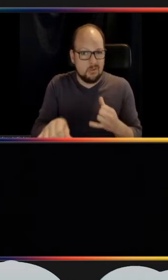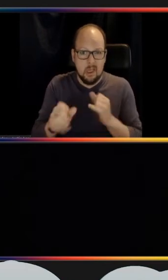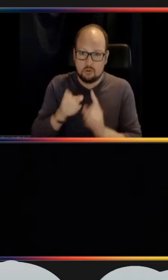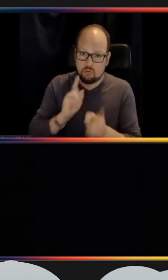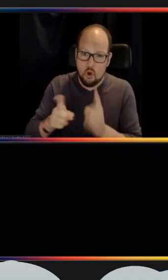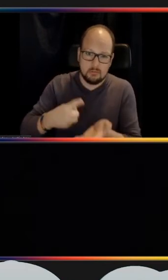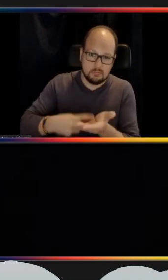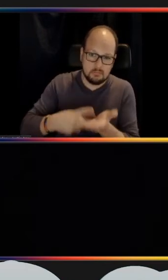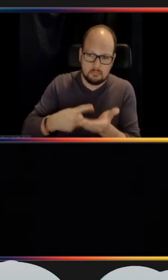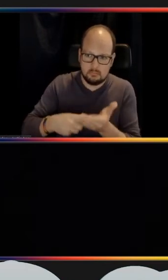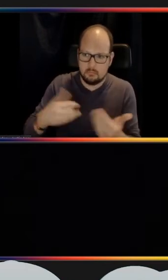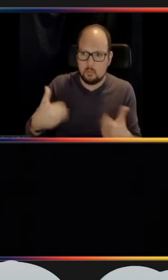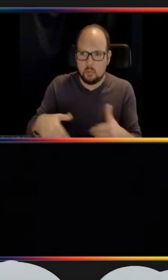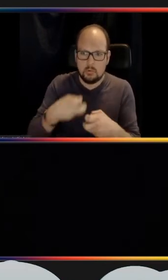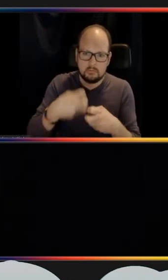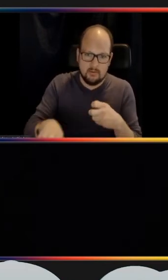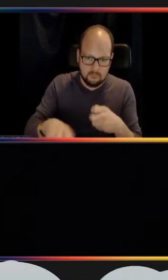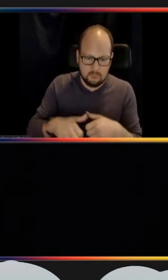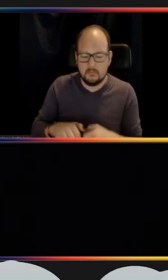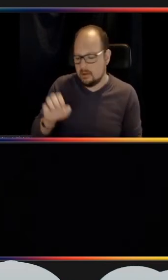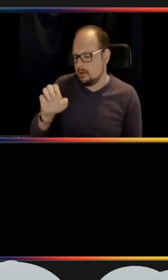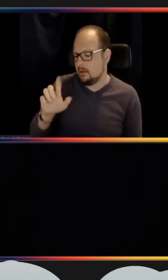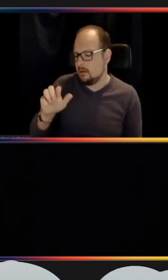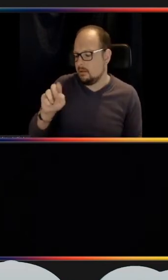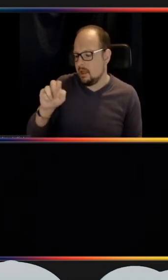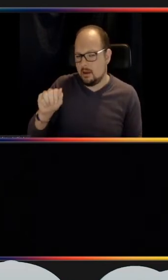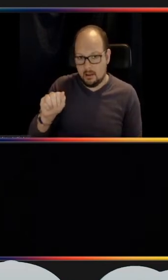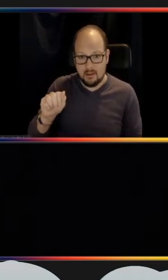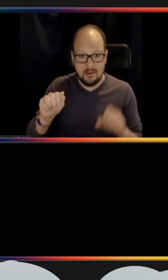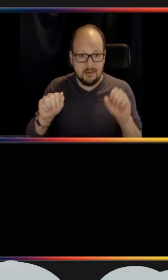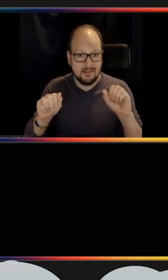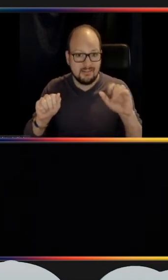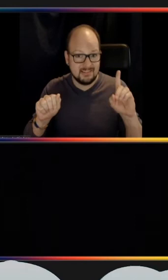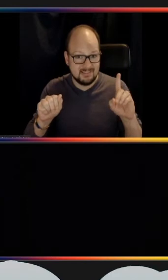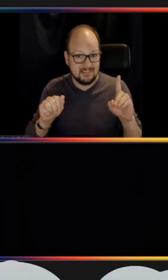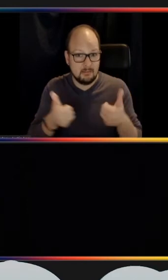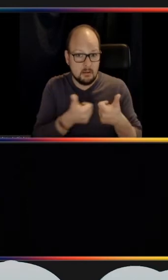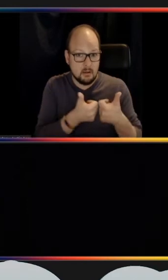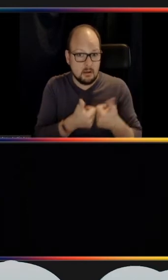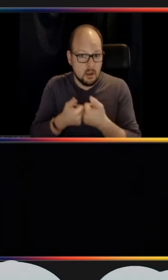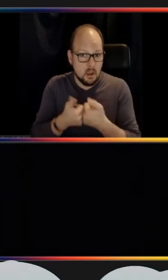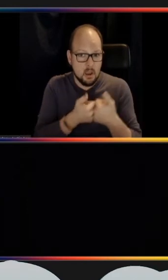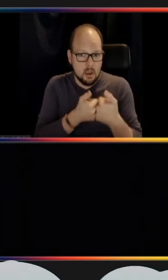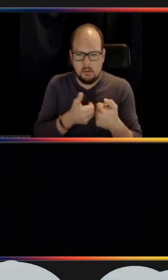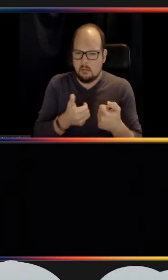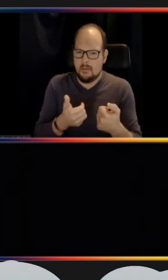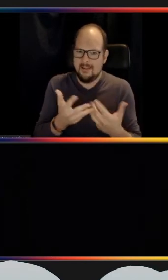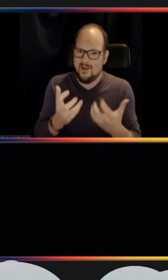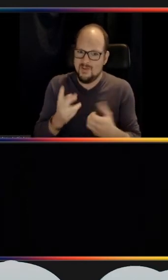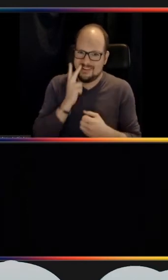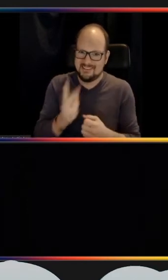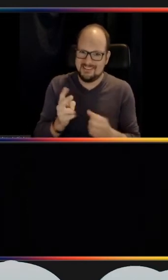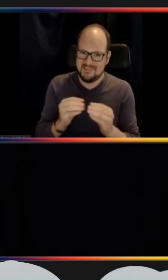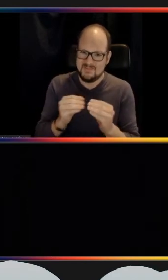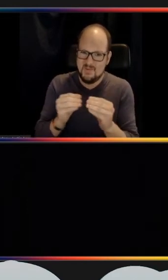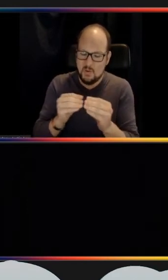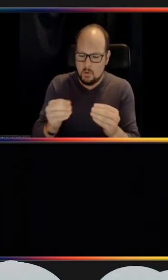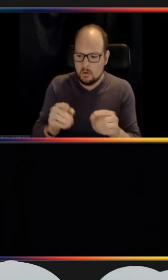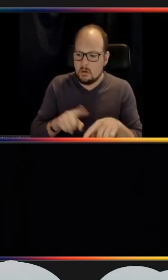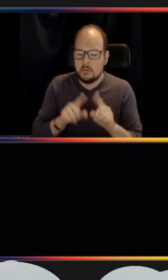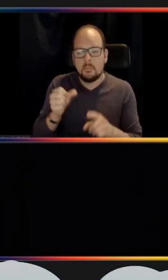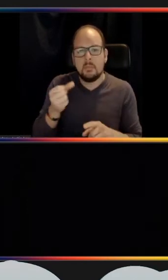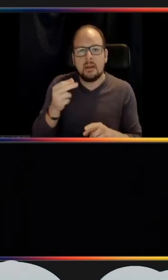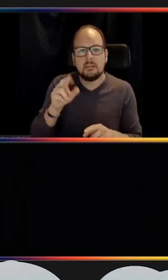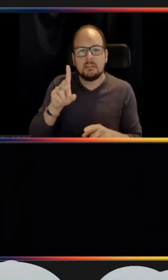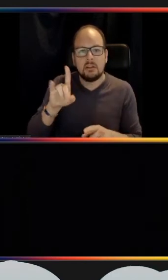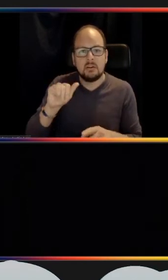Elena and Sid are the kind of couple we want to see more of on TV. How has it been working with Sheridan Pierce to